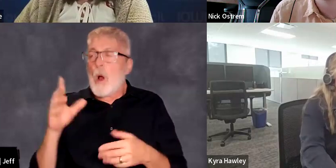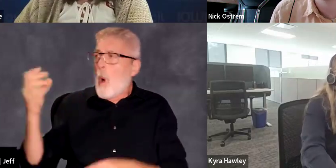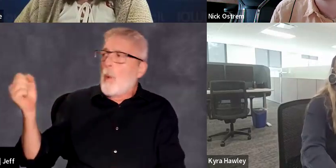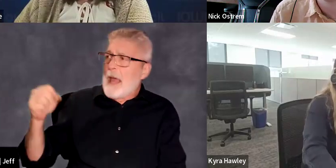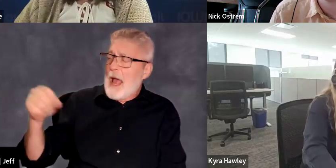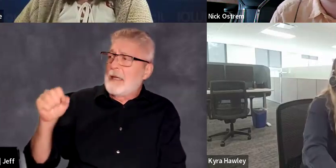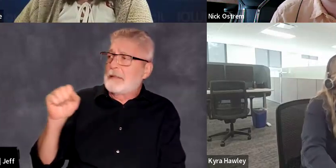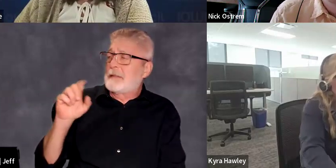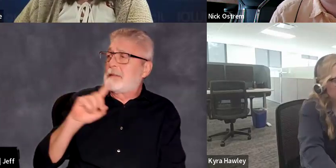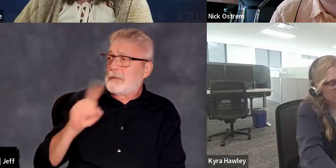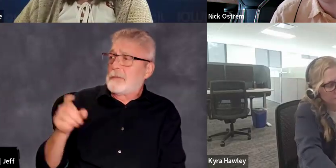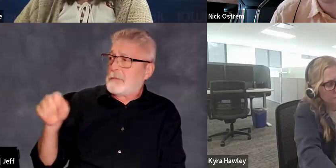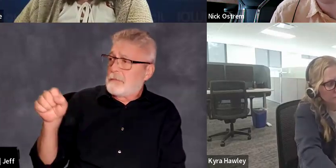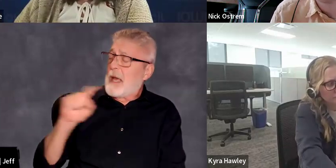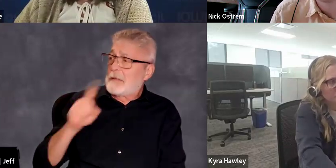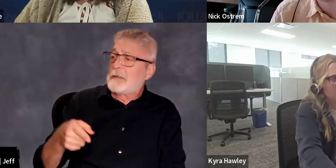Yeah, absolutely.